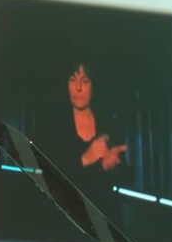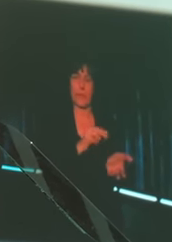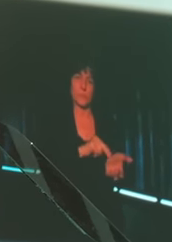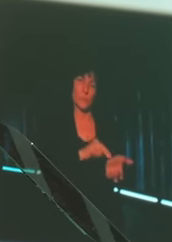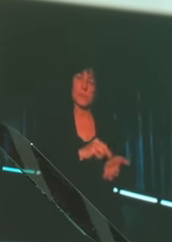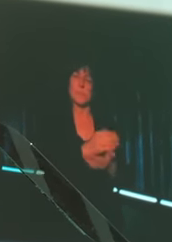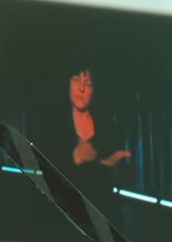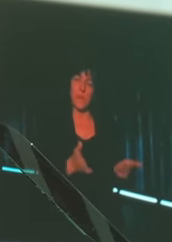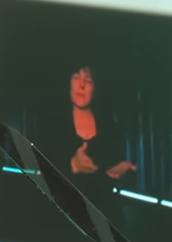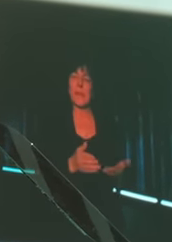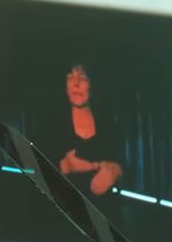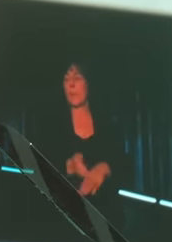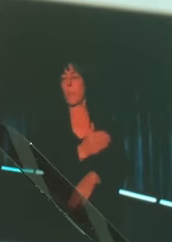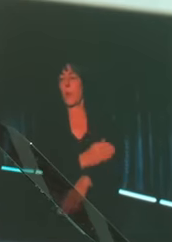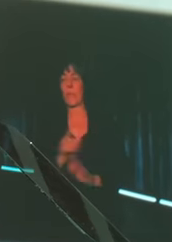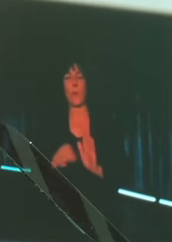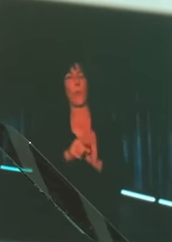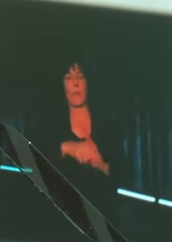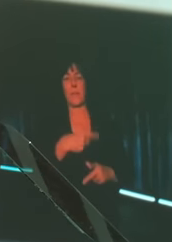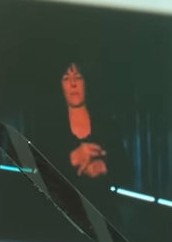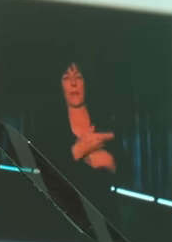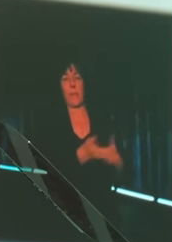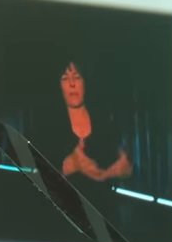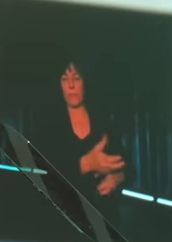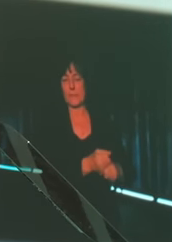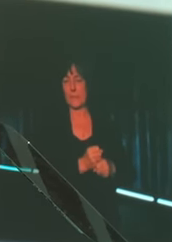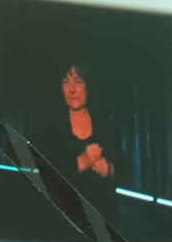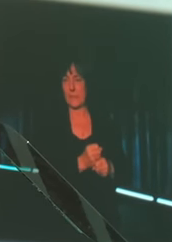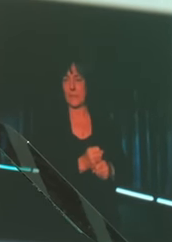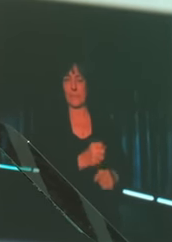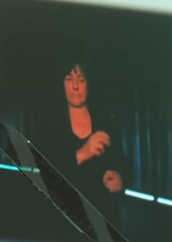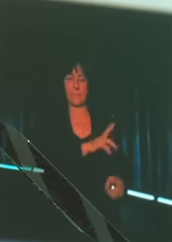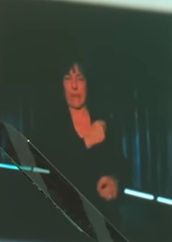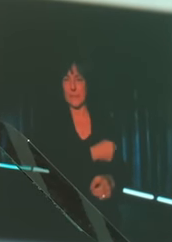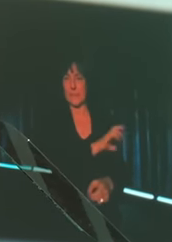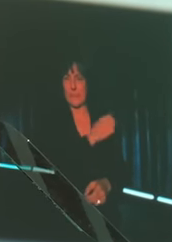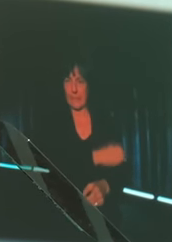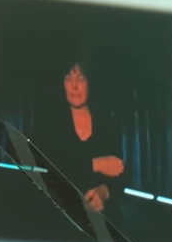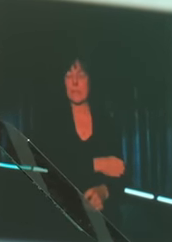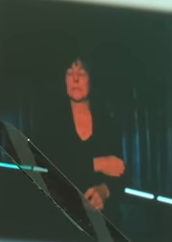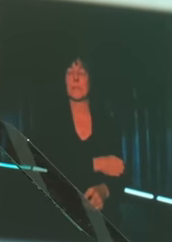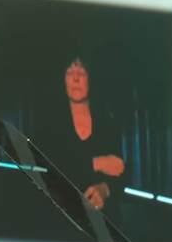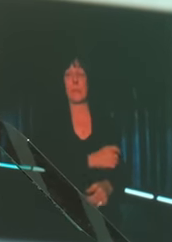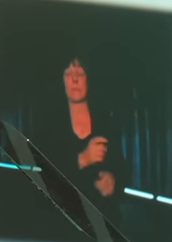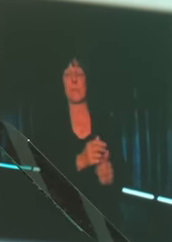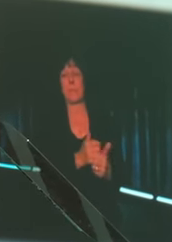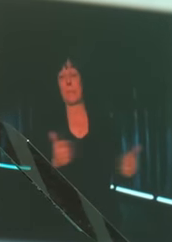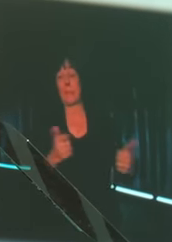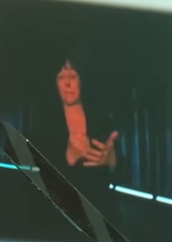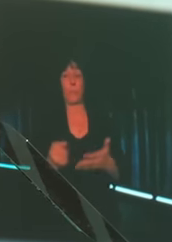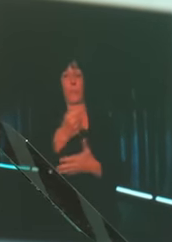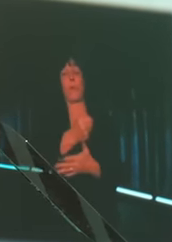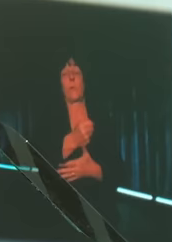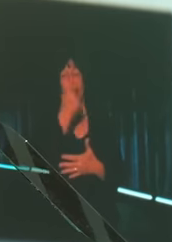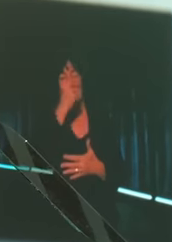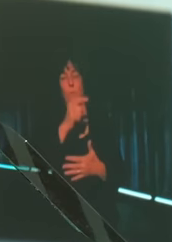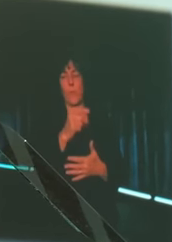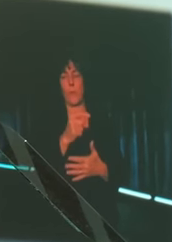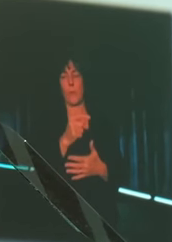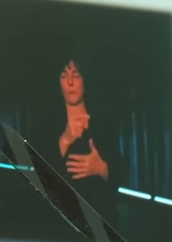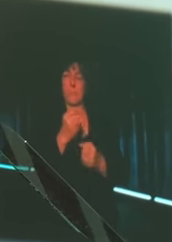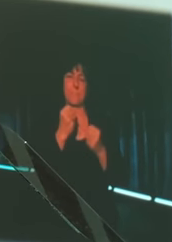and then just improving the quality of care. And you know, that was a major priority for